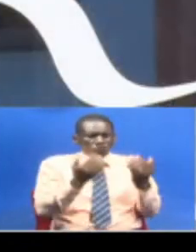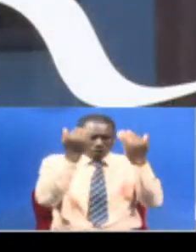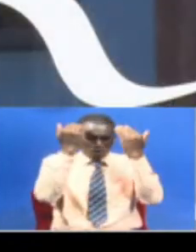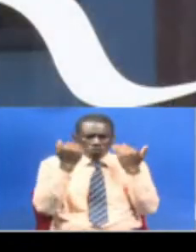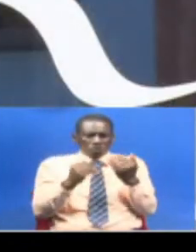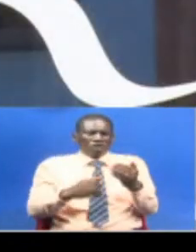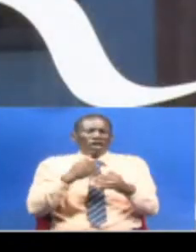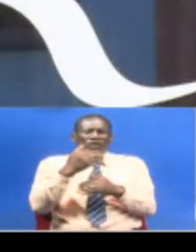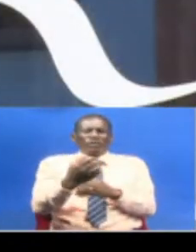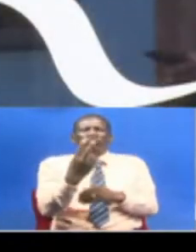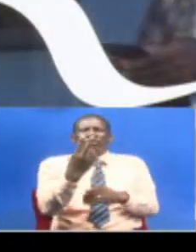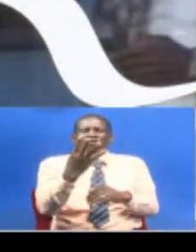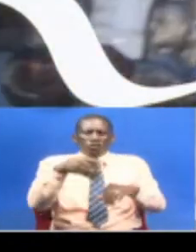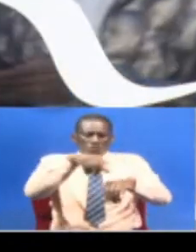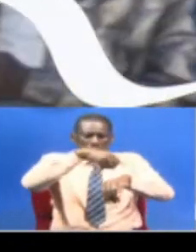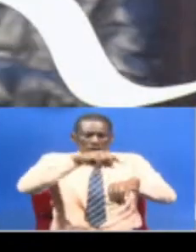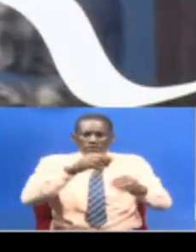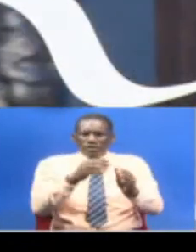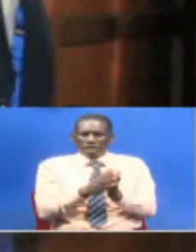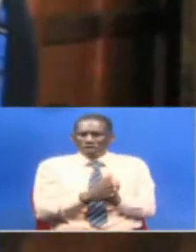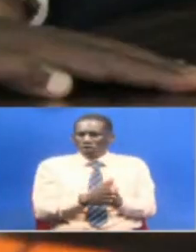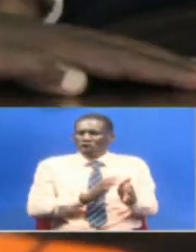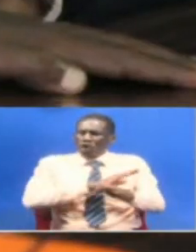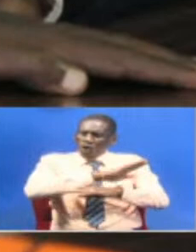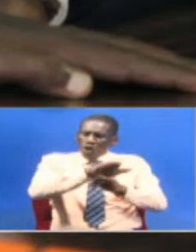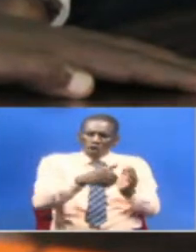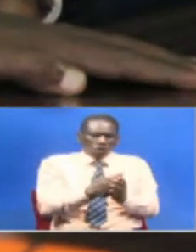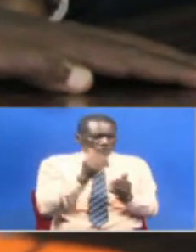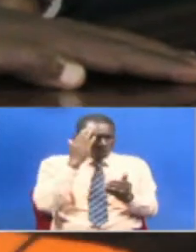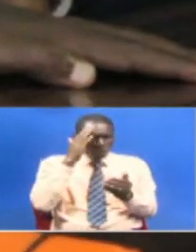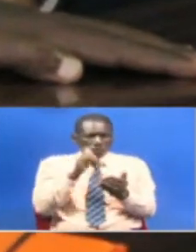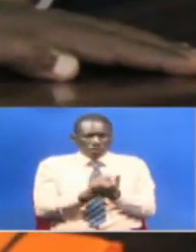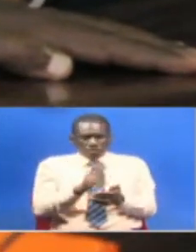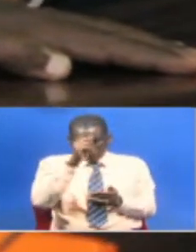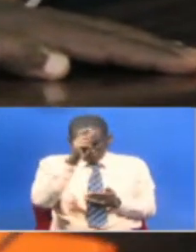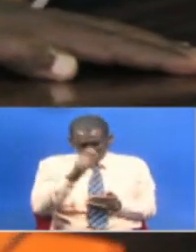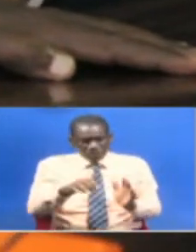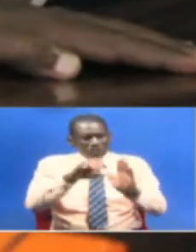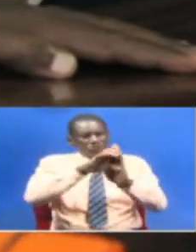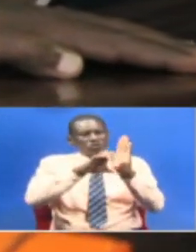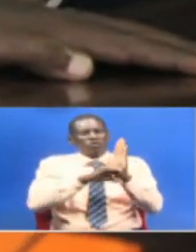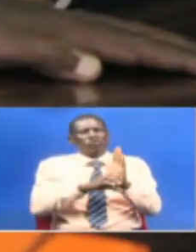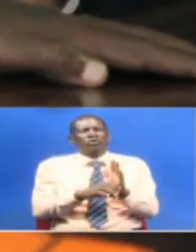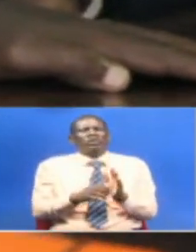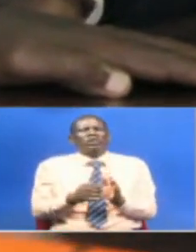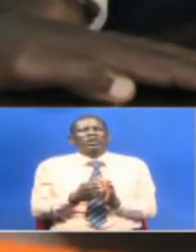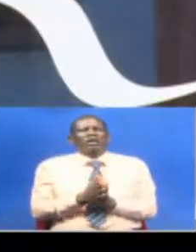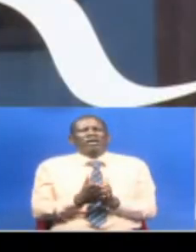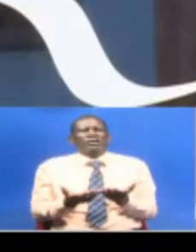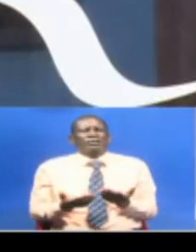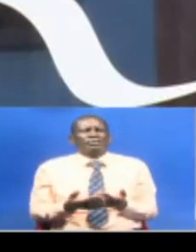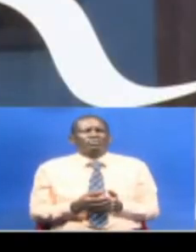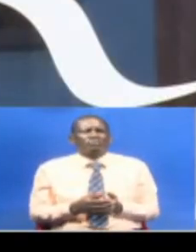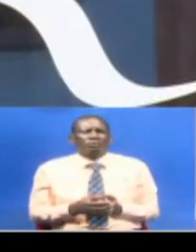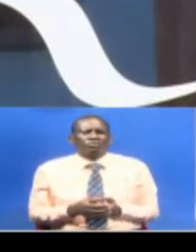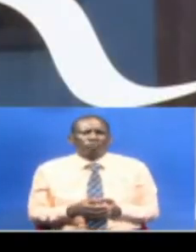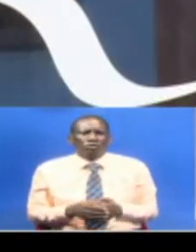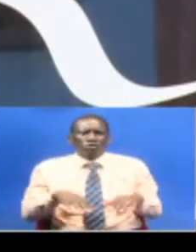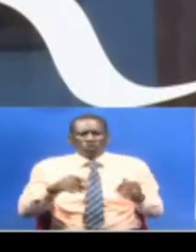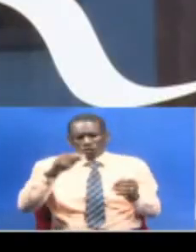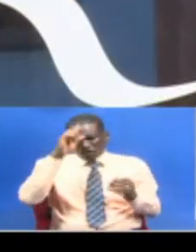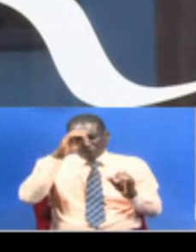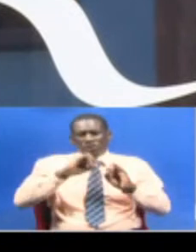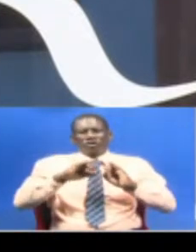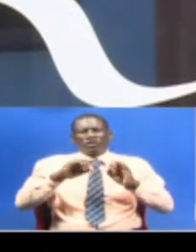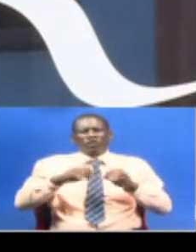is 24 hours. And we all know that we respect the Constitution. All state officers, in